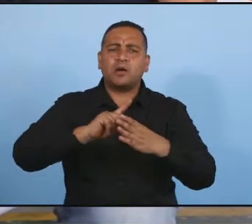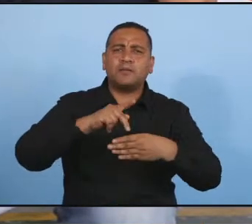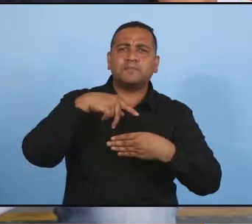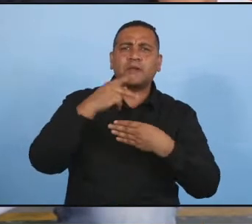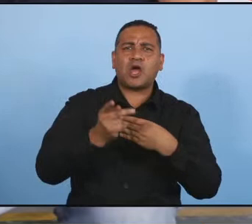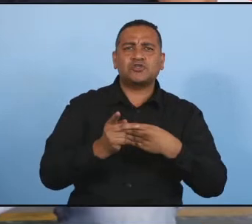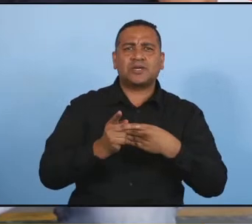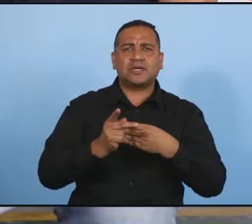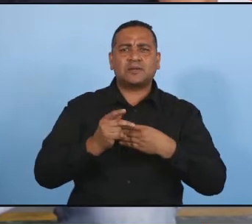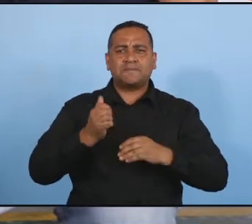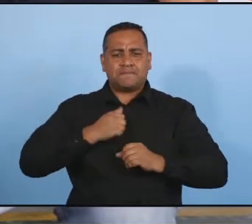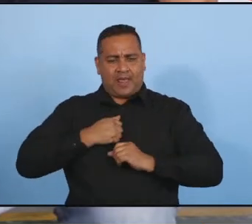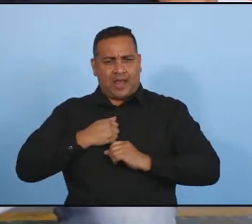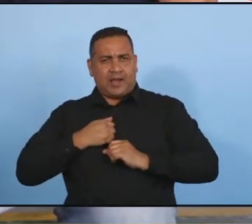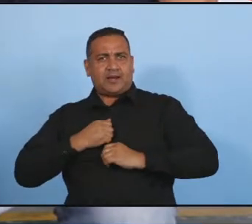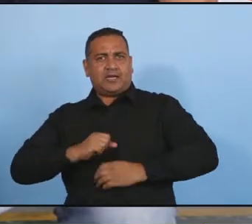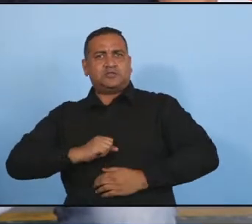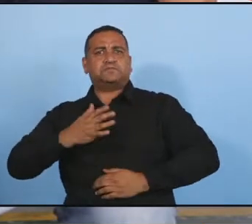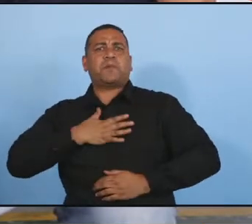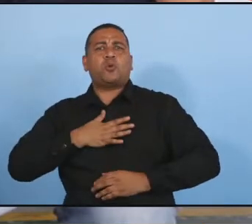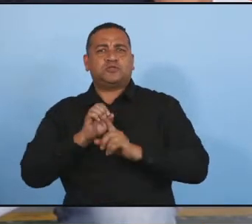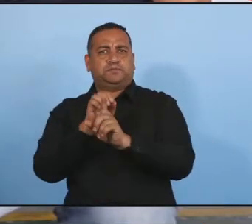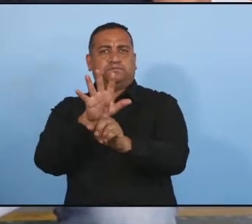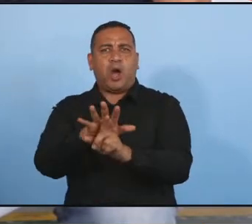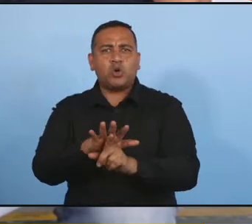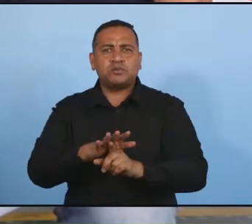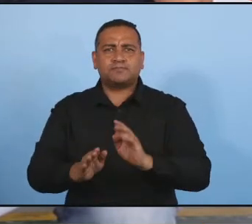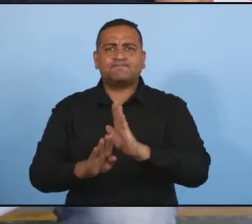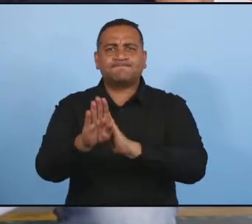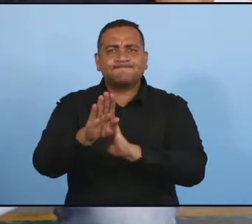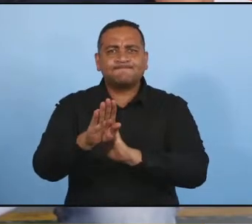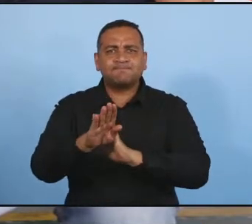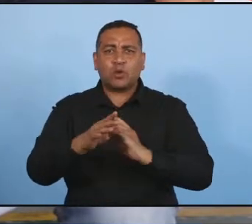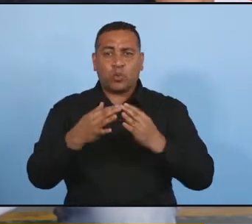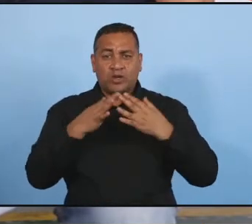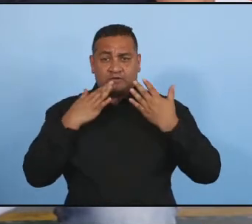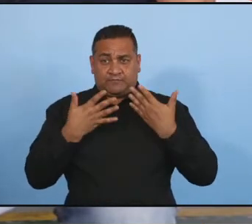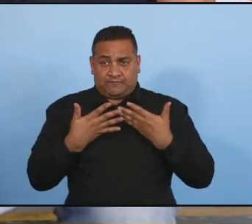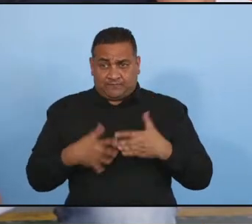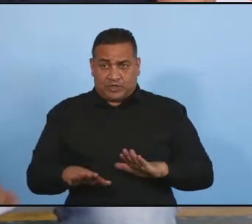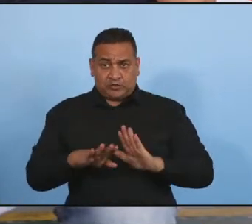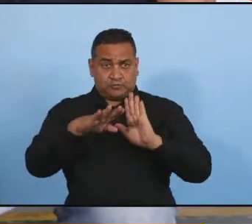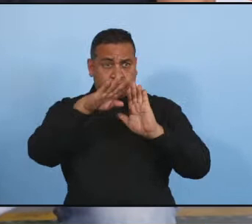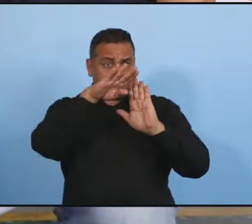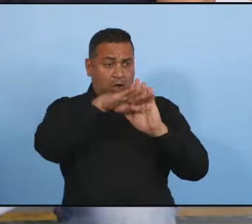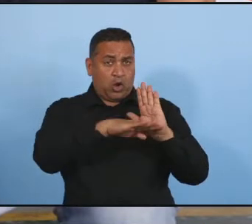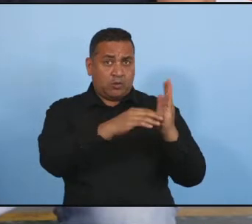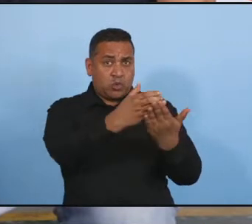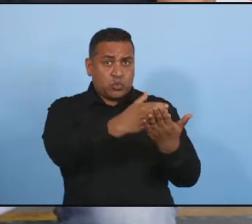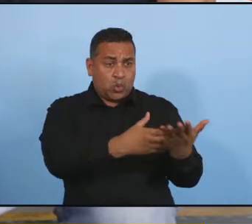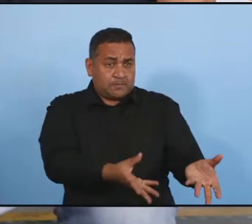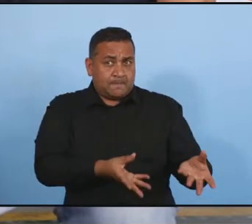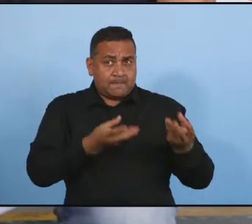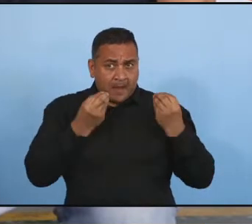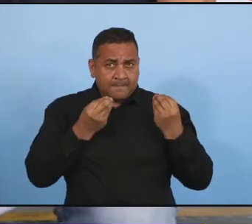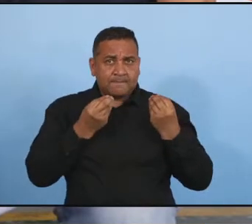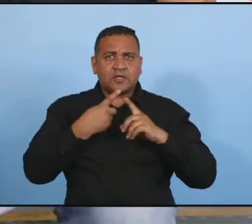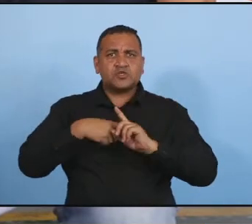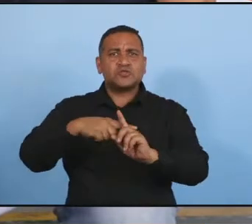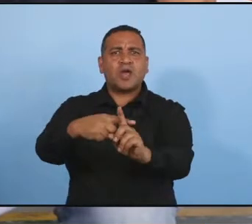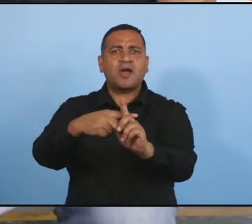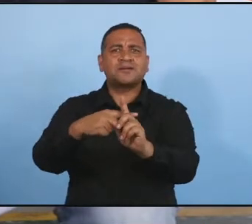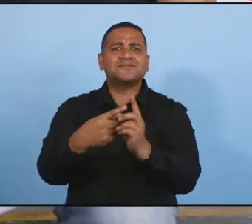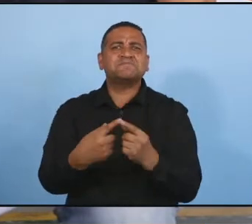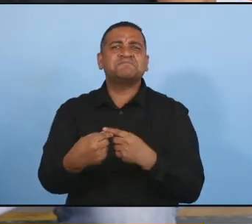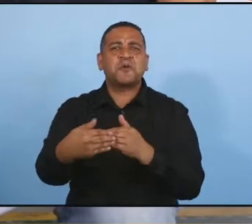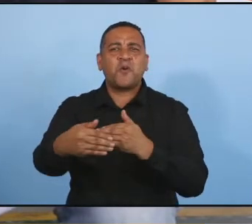further. So the one group, for example, when they were doing the electronics, the programming course, they were given a task, quite a little straightforward task, but we had